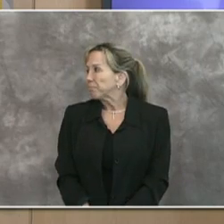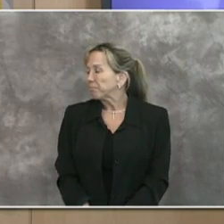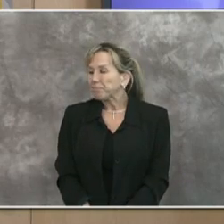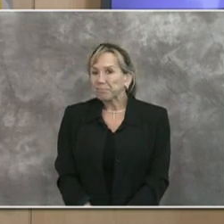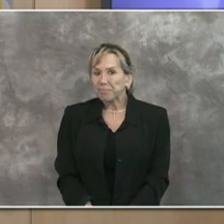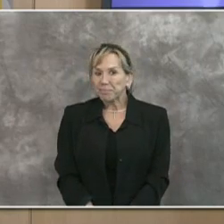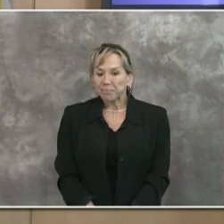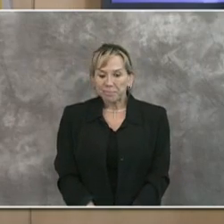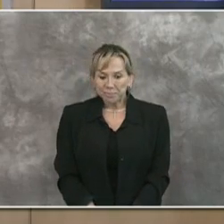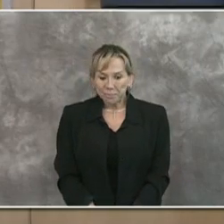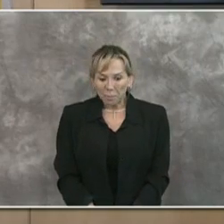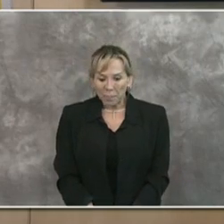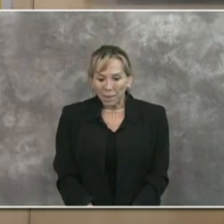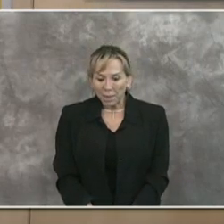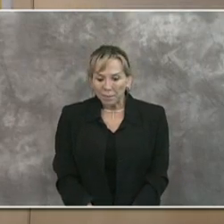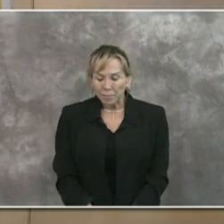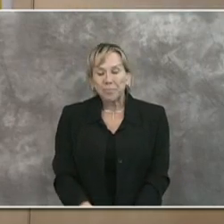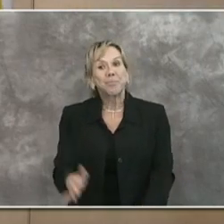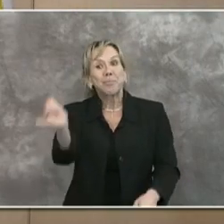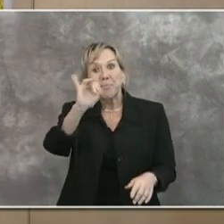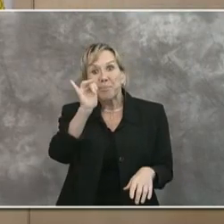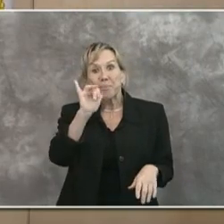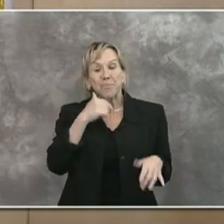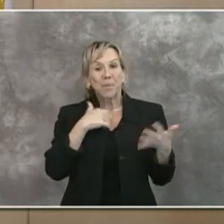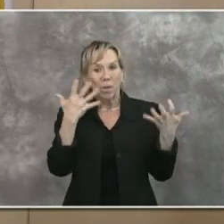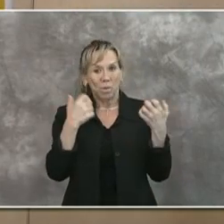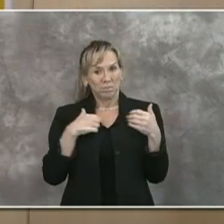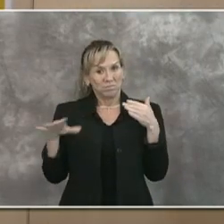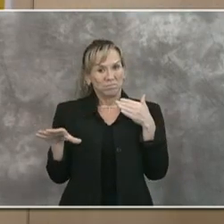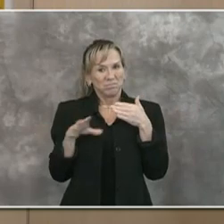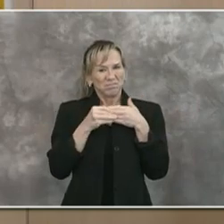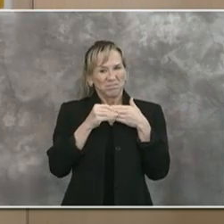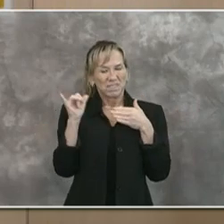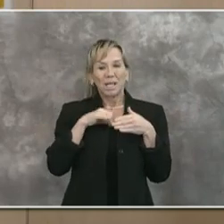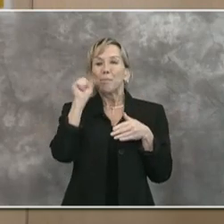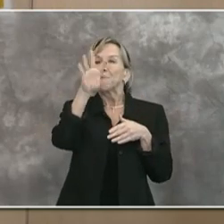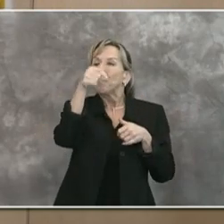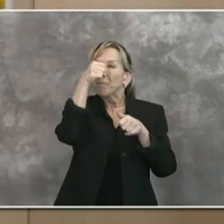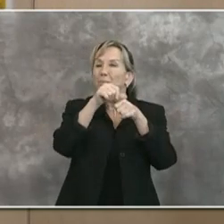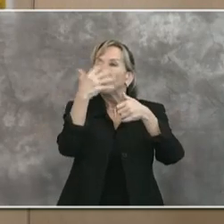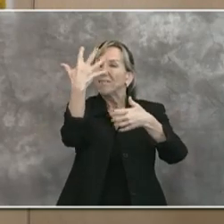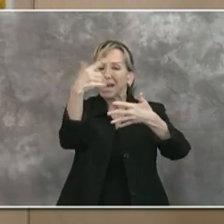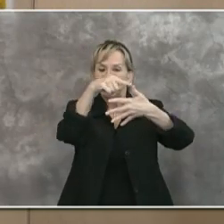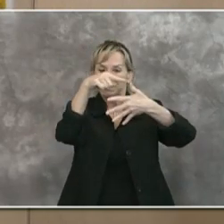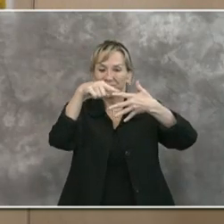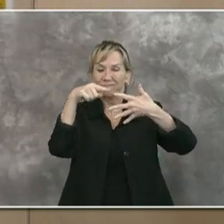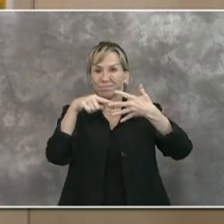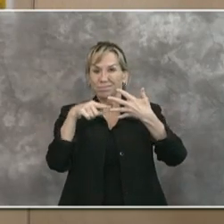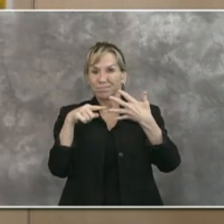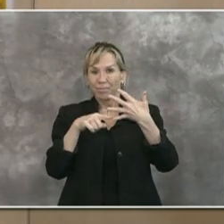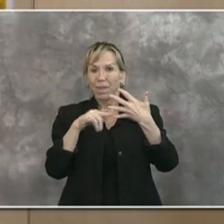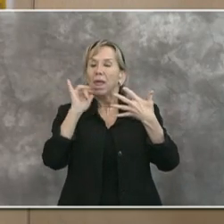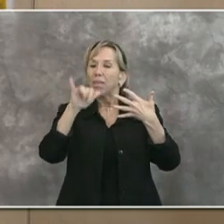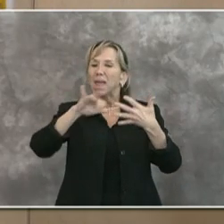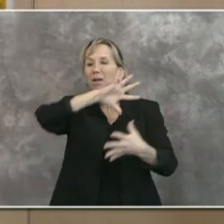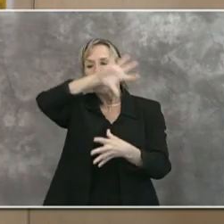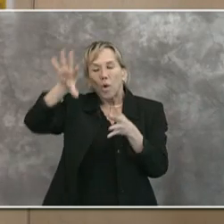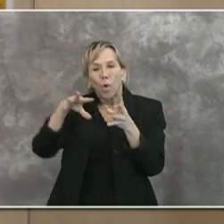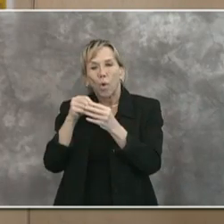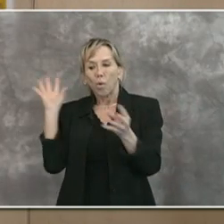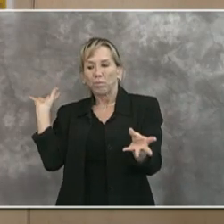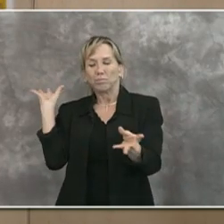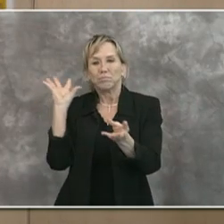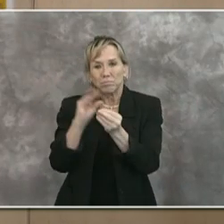And I also just wanted to add that the 5 metrics it's part of the whole planning